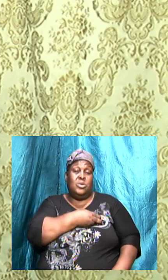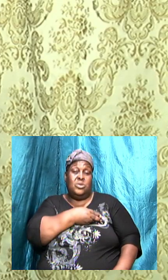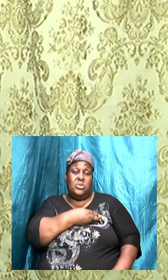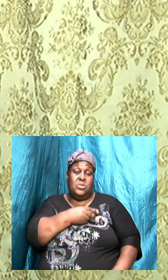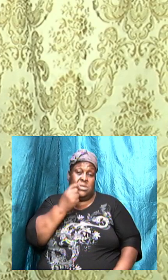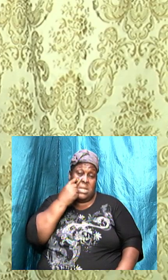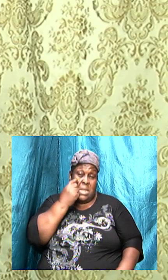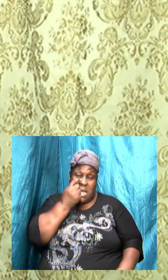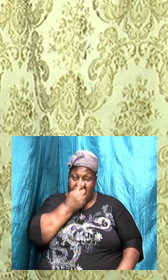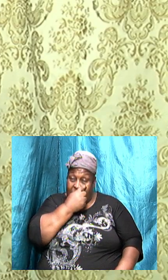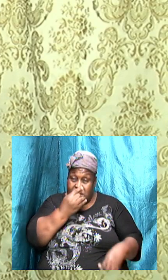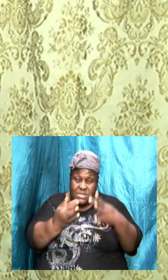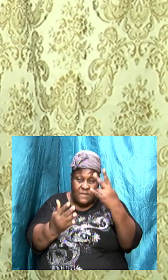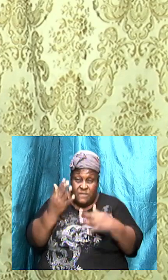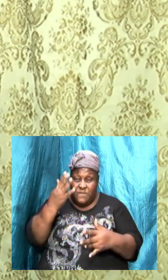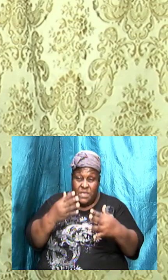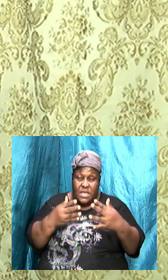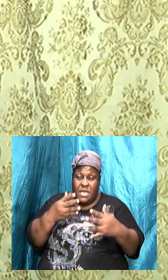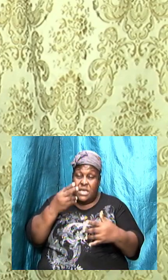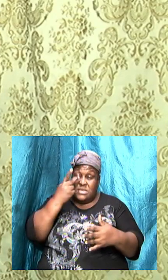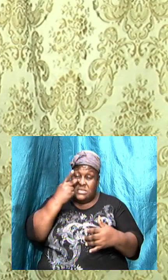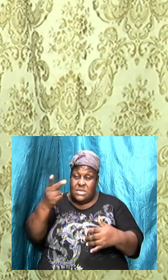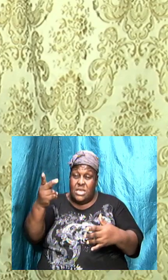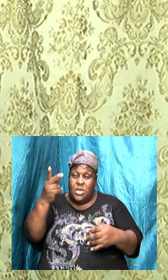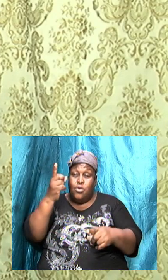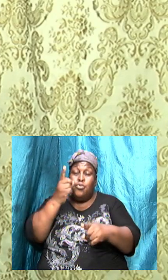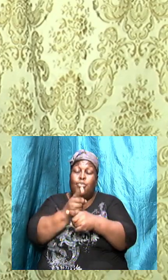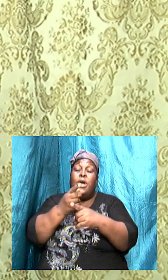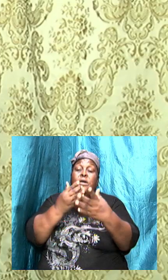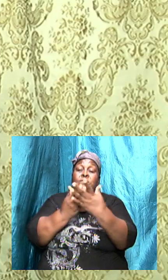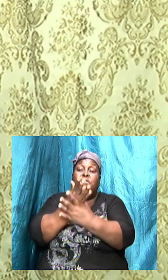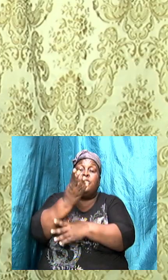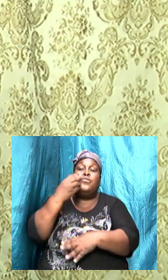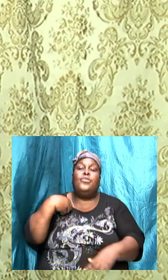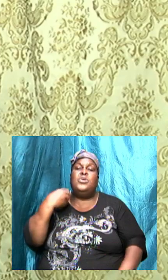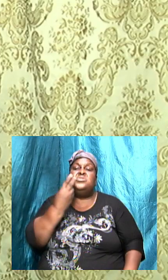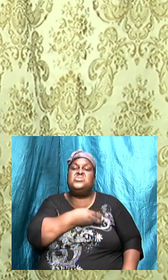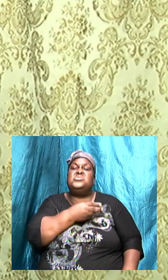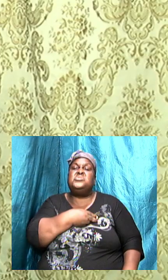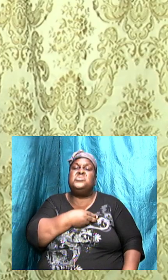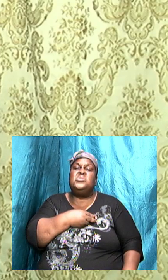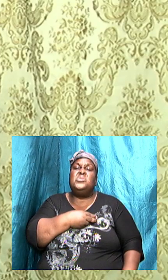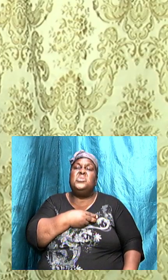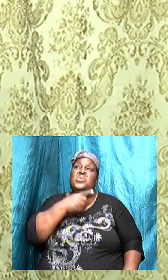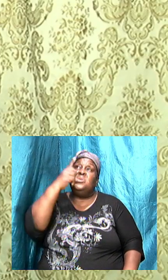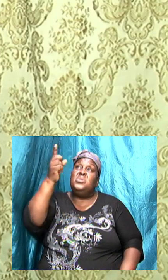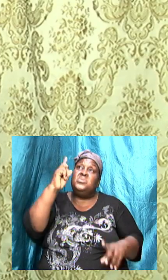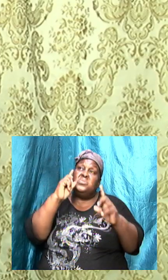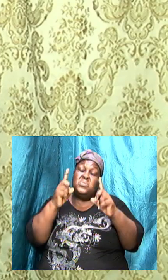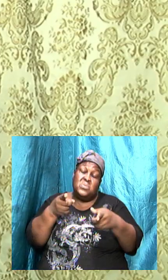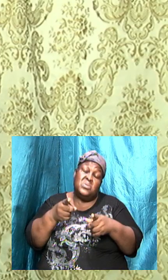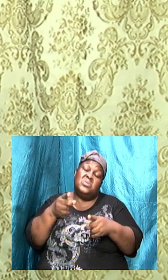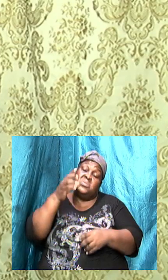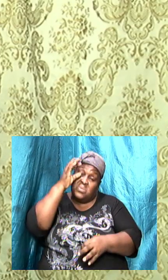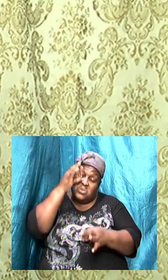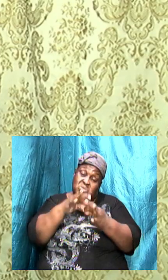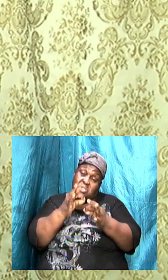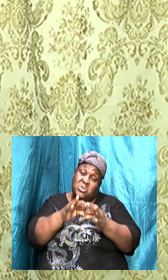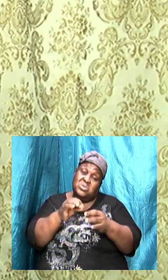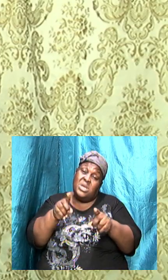having made his determination, he is going to judge as